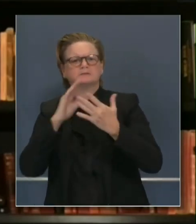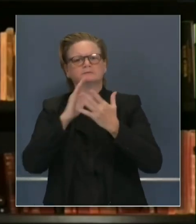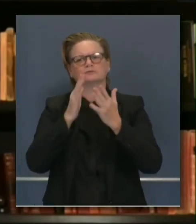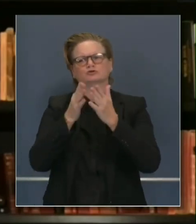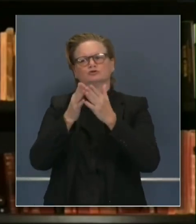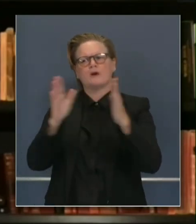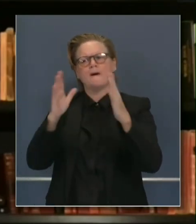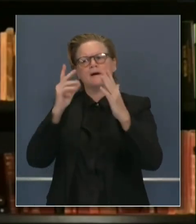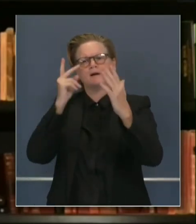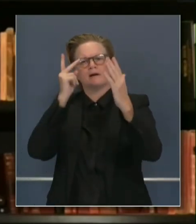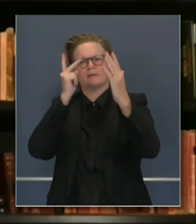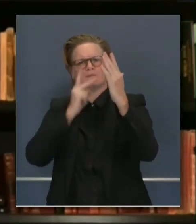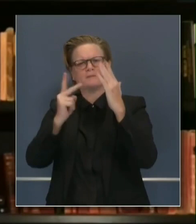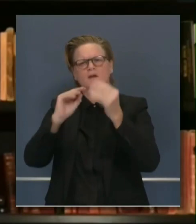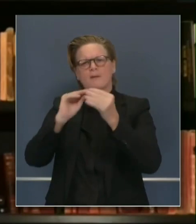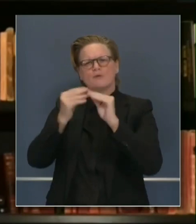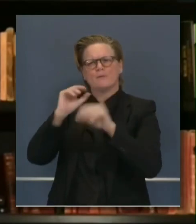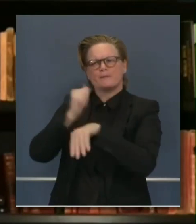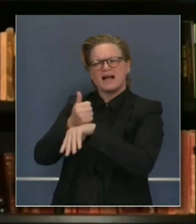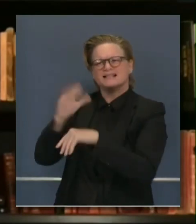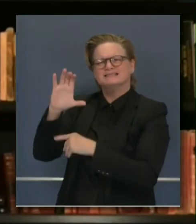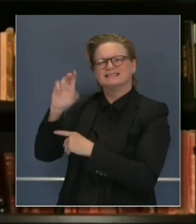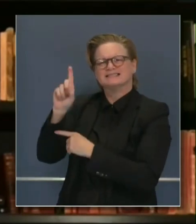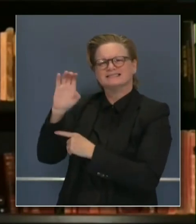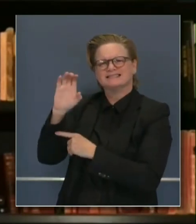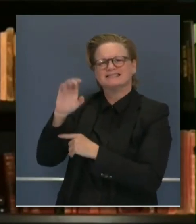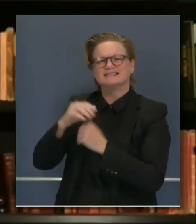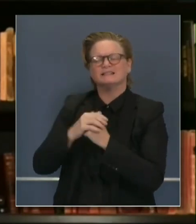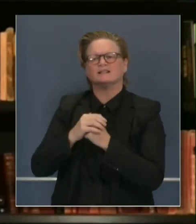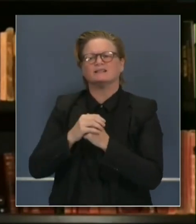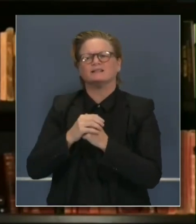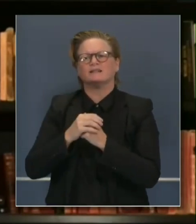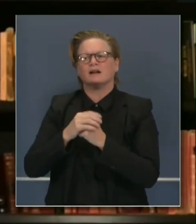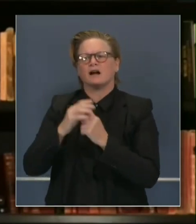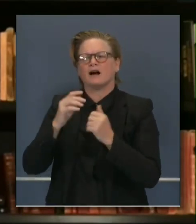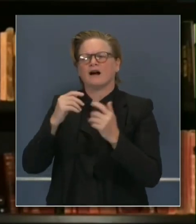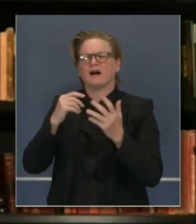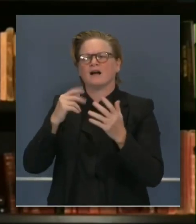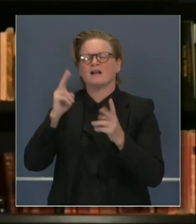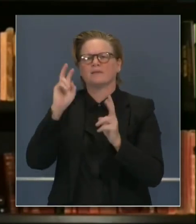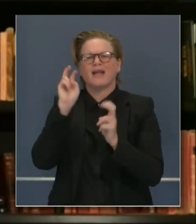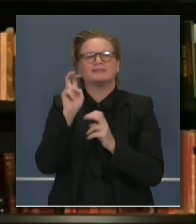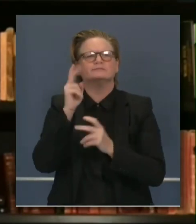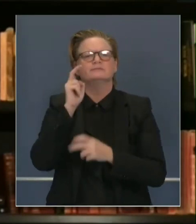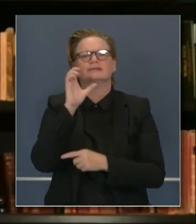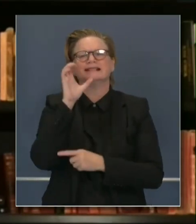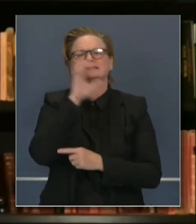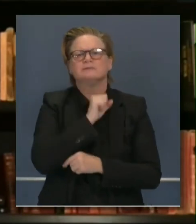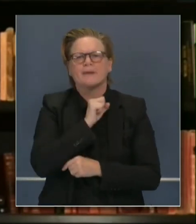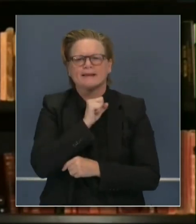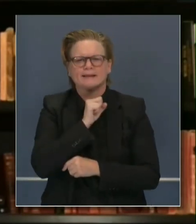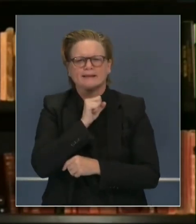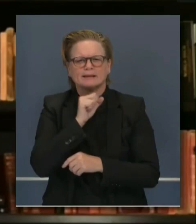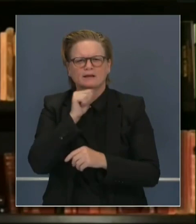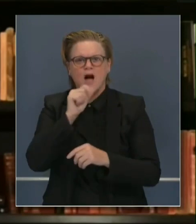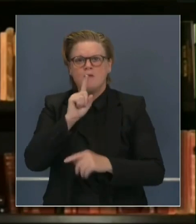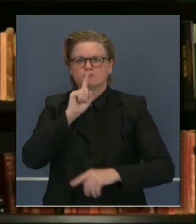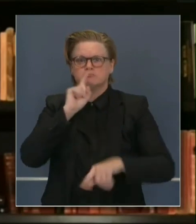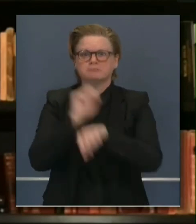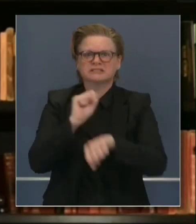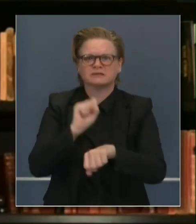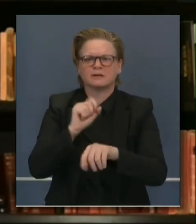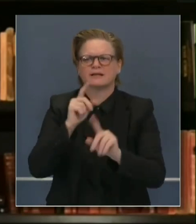and the DOD that were estimates as well. That 40 million is an estimate, but we will provide